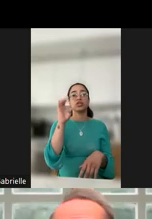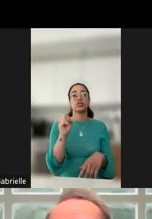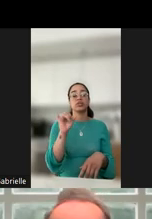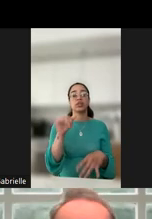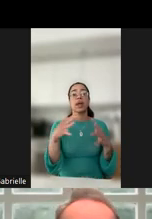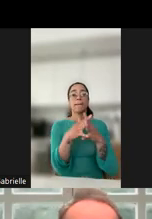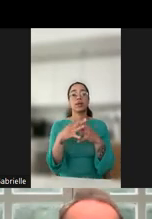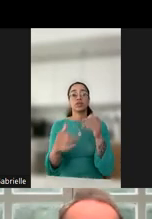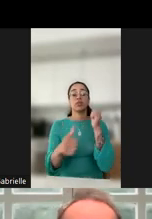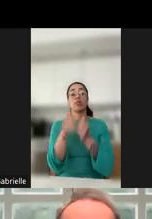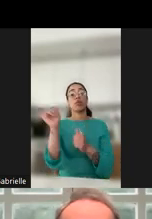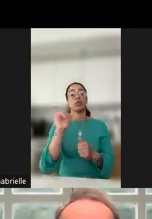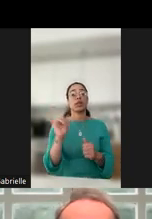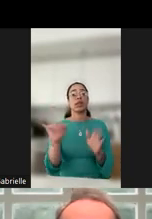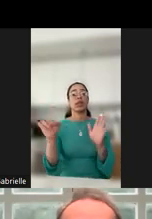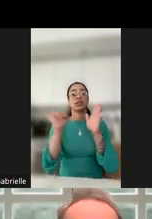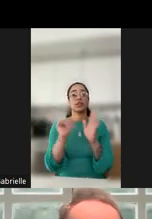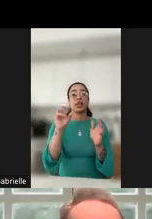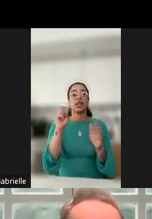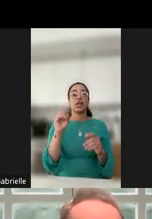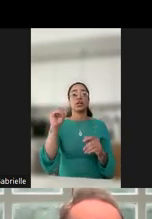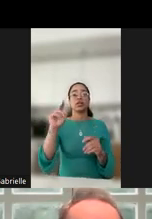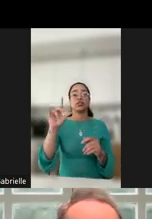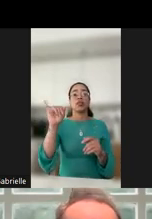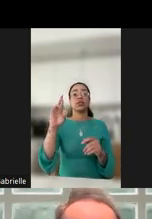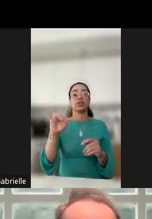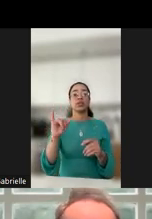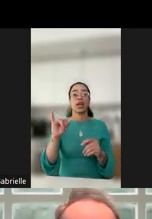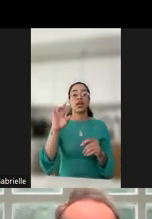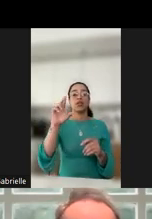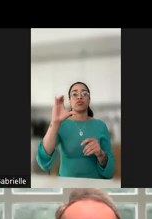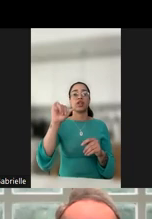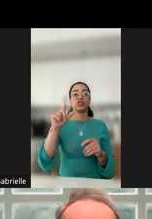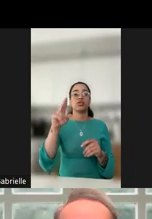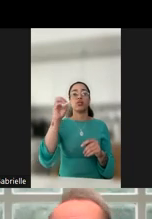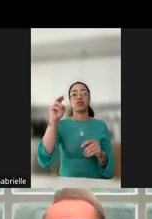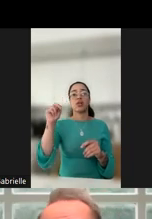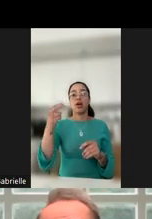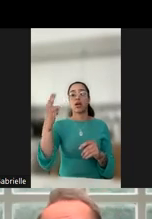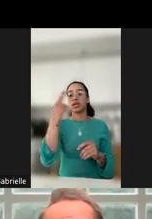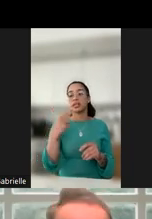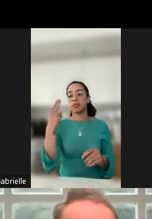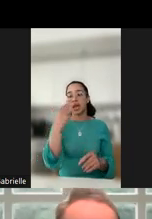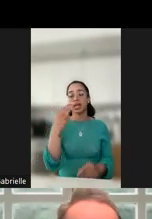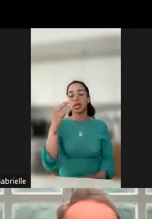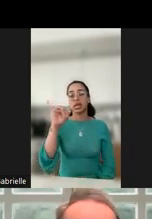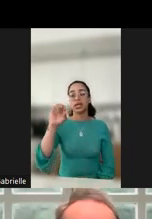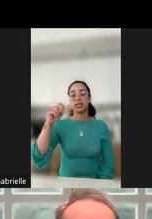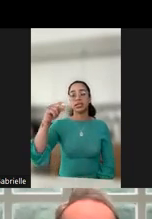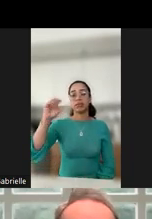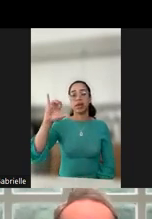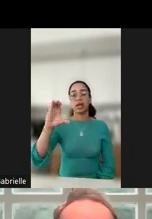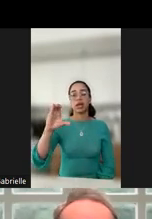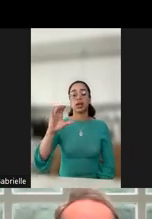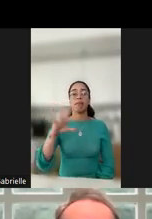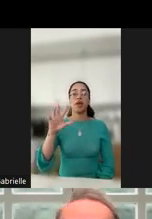most likely to identify as multiracial non-Hispanic, which was about 32%. And then